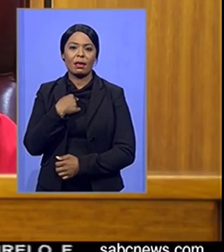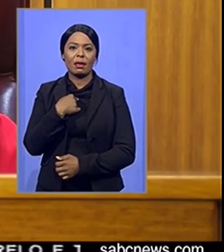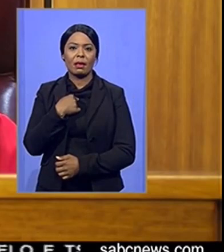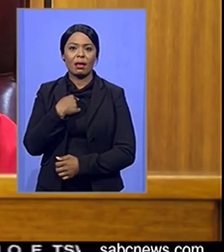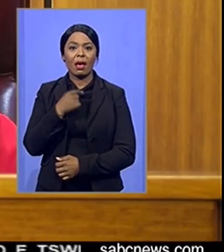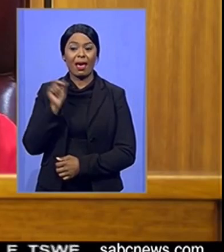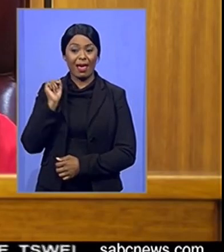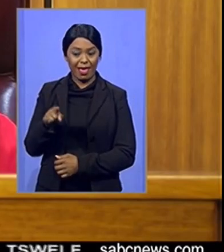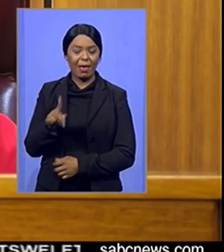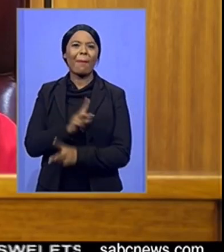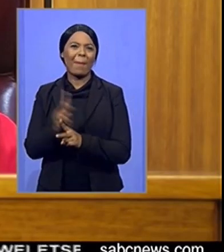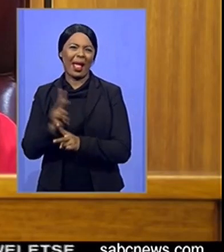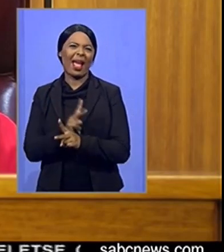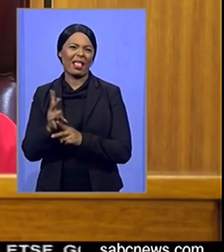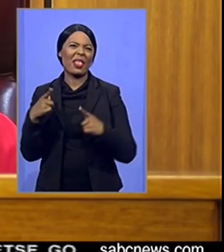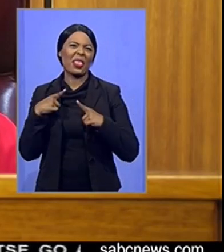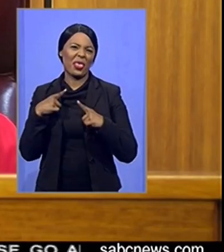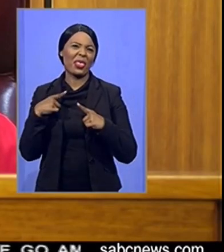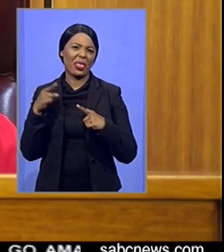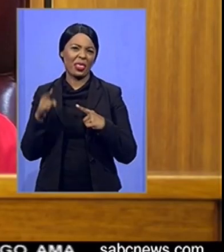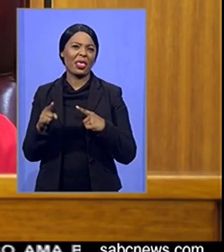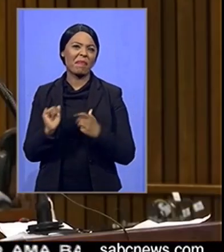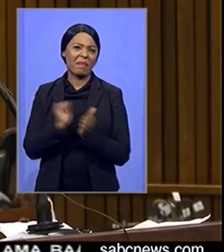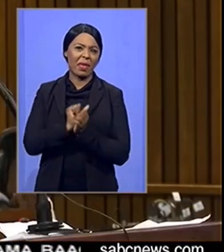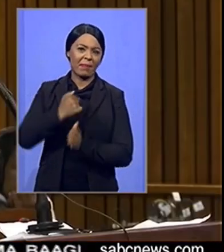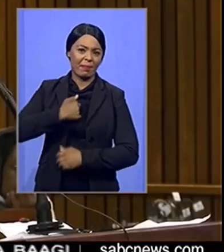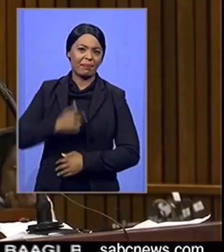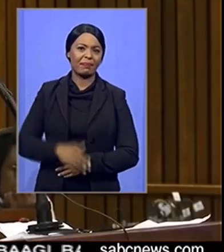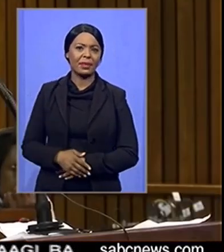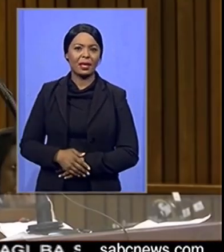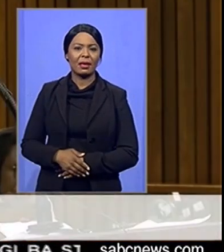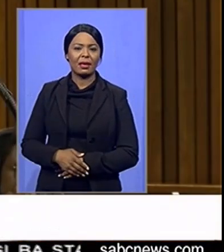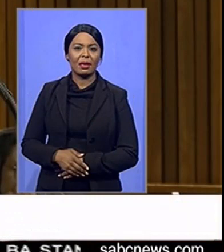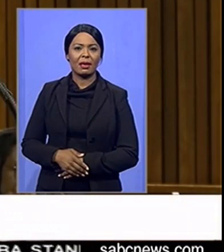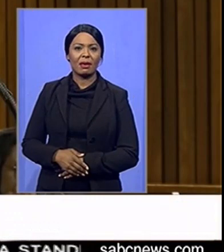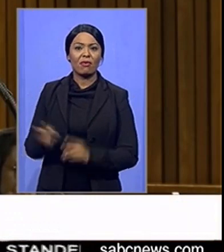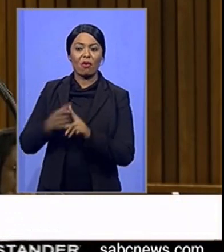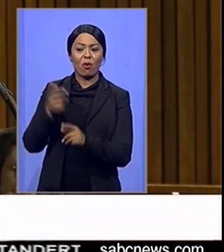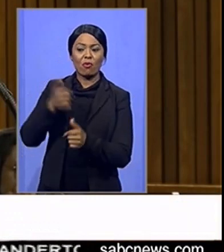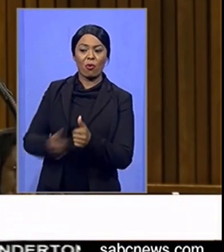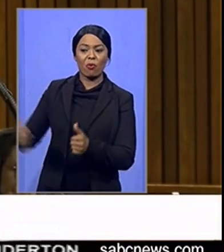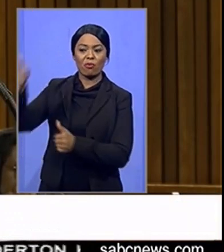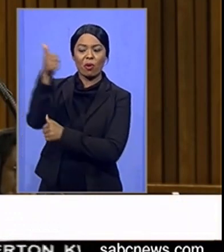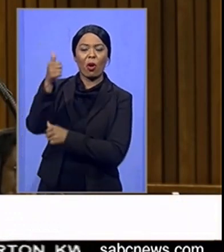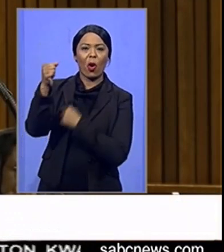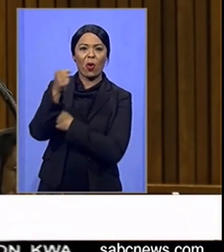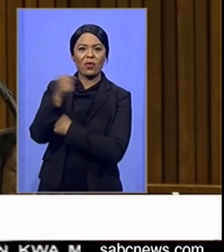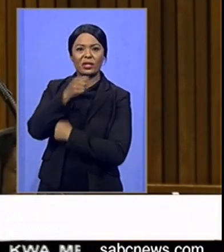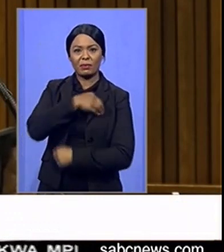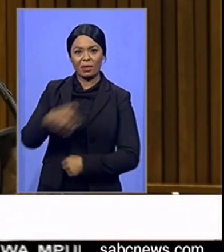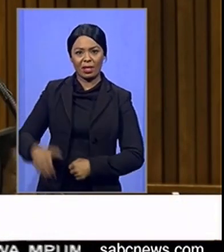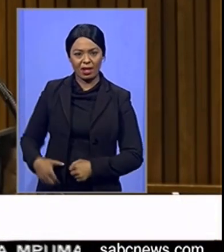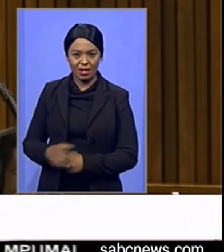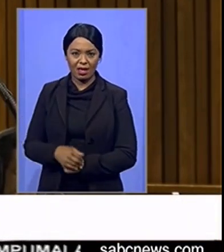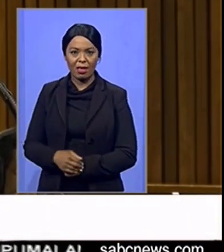plan. And the plan was hatched in the office of the President, the number one office of the number one in the